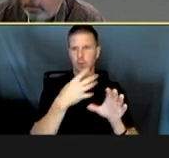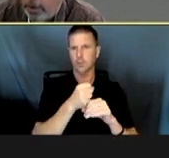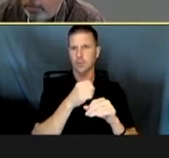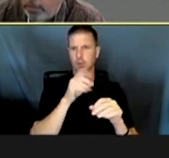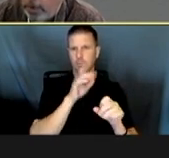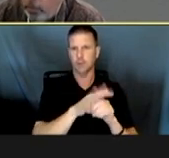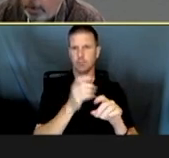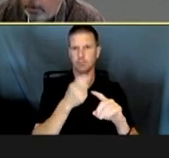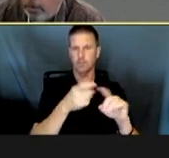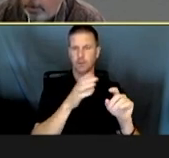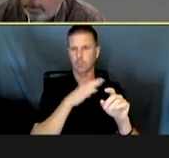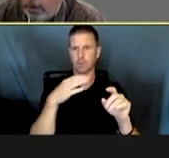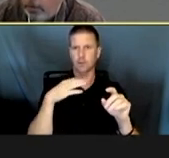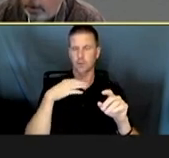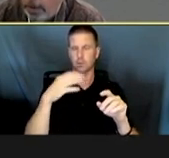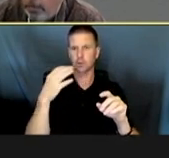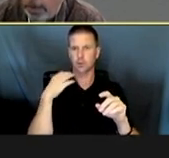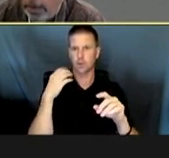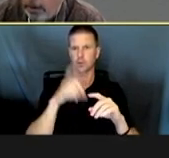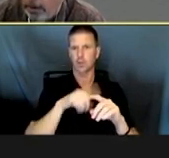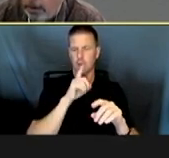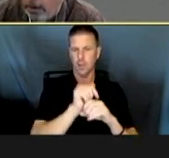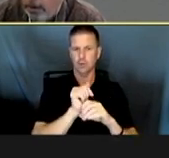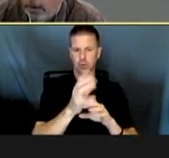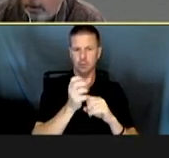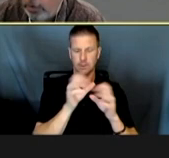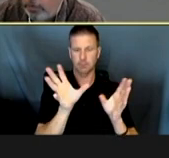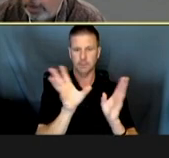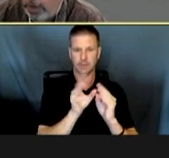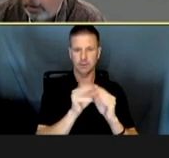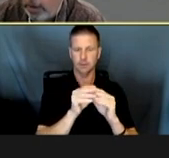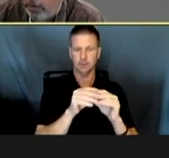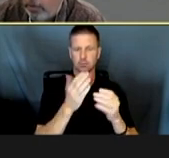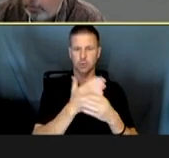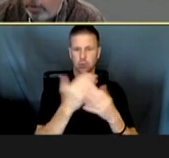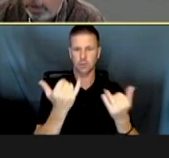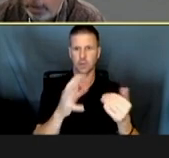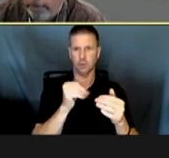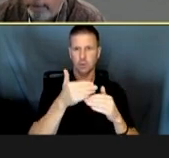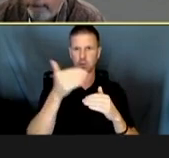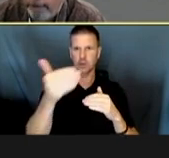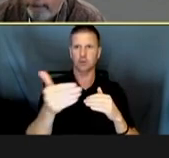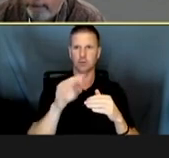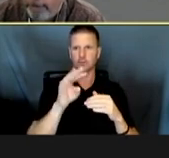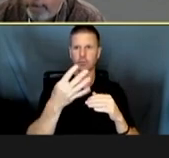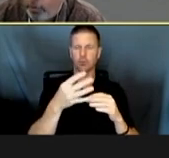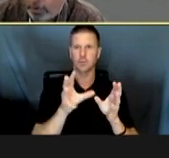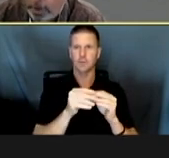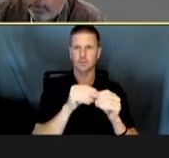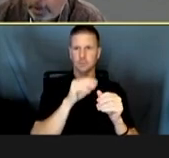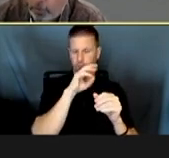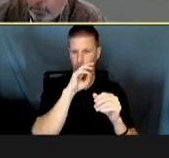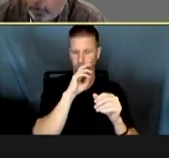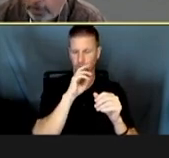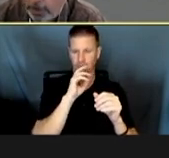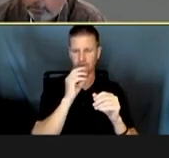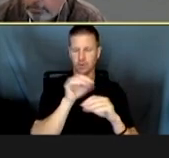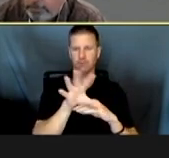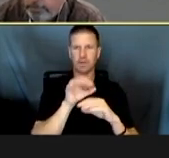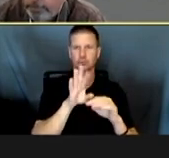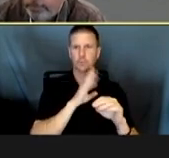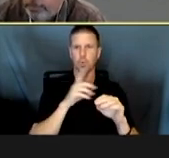for the committee chairs to actually get a meeting between now and the next board meeting or advisory board